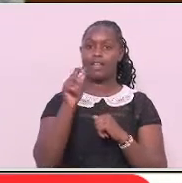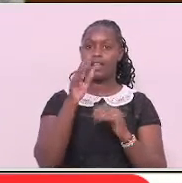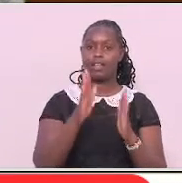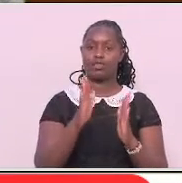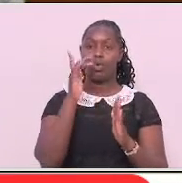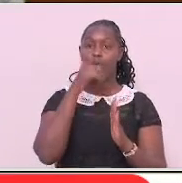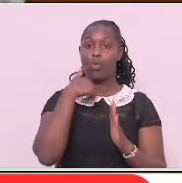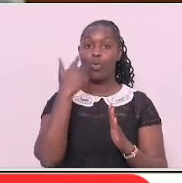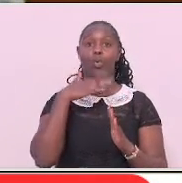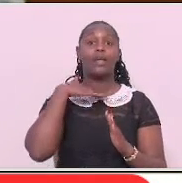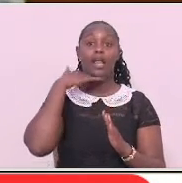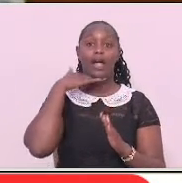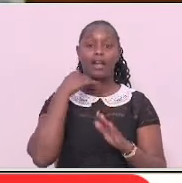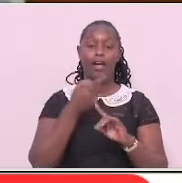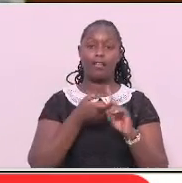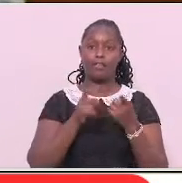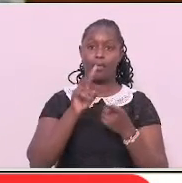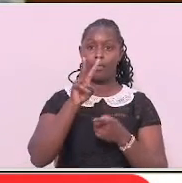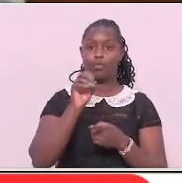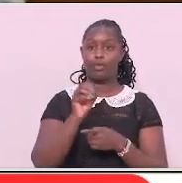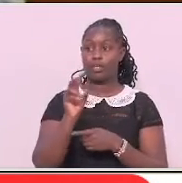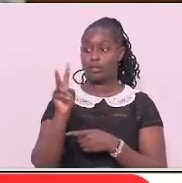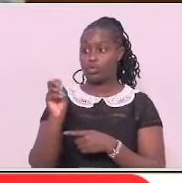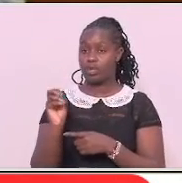lives from 2020